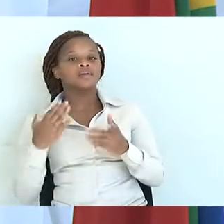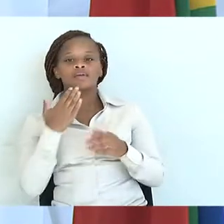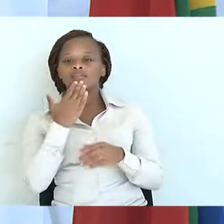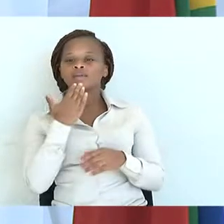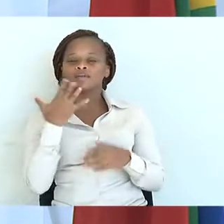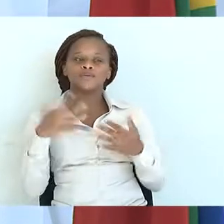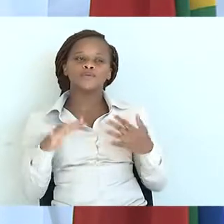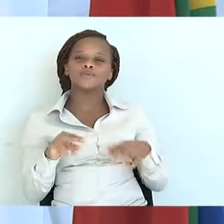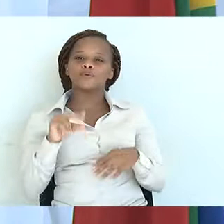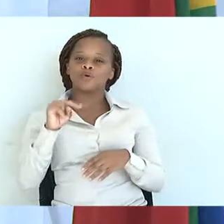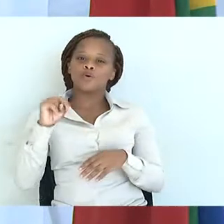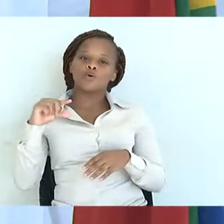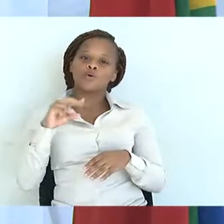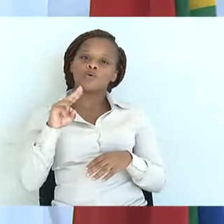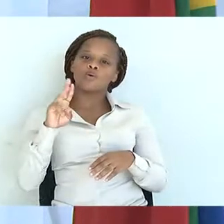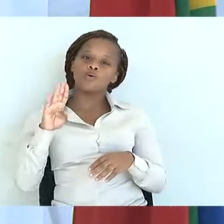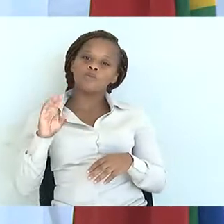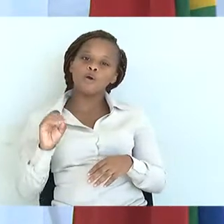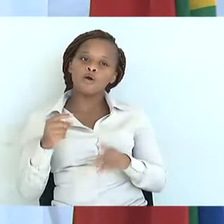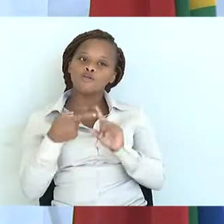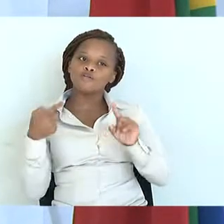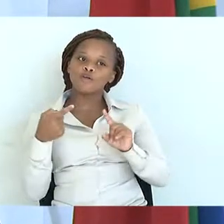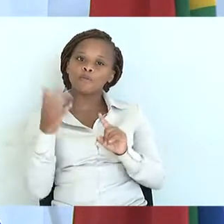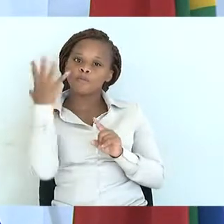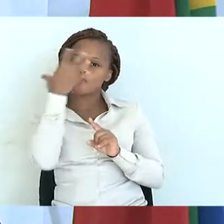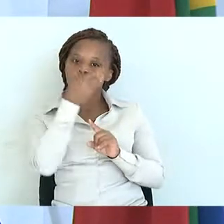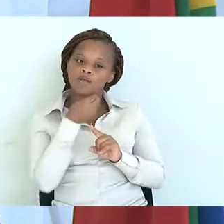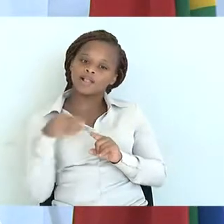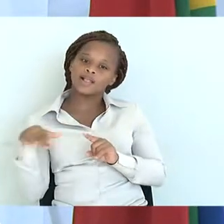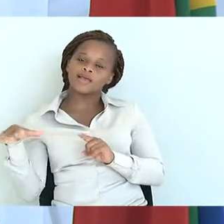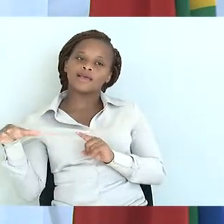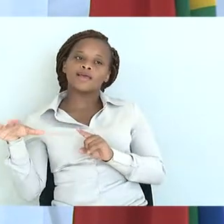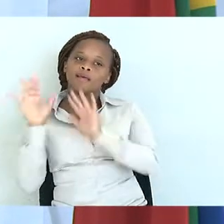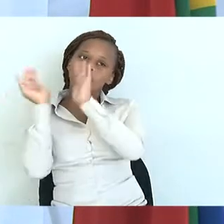Mayor Ngubo of Buhlebezwe.